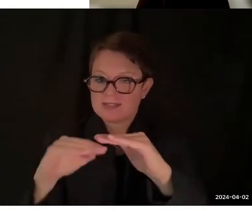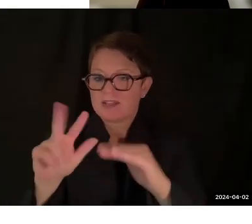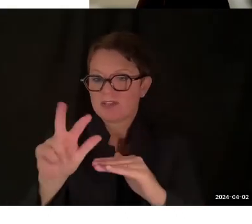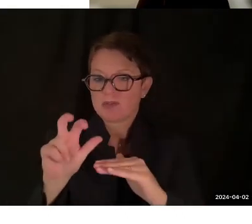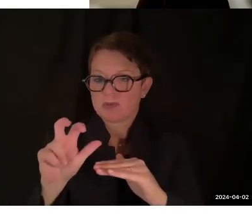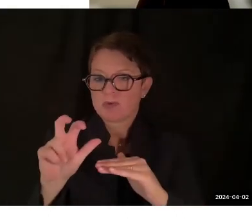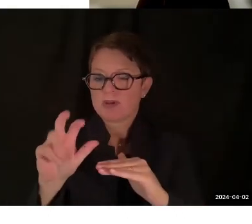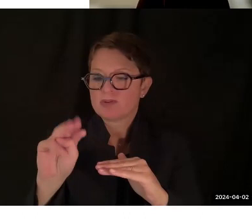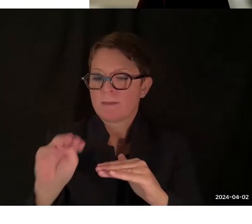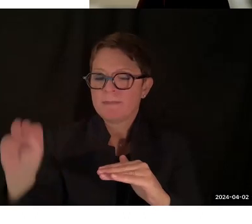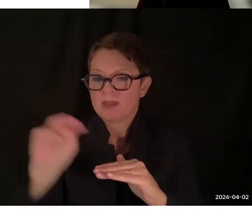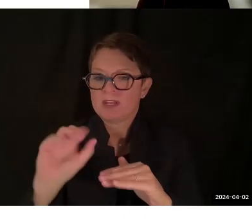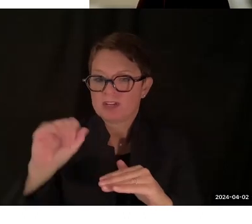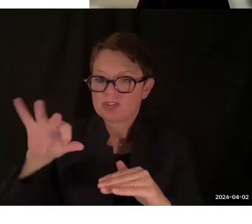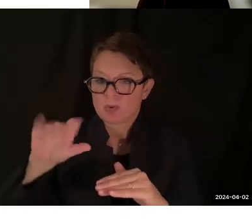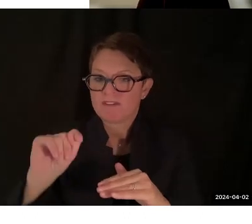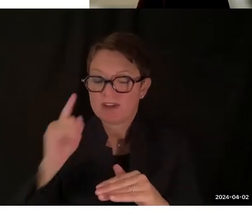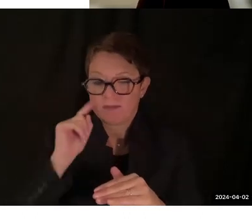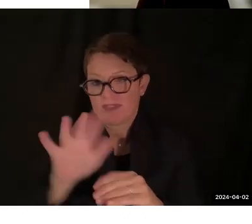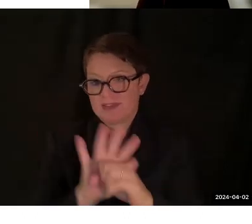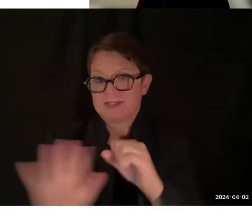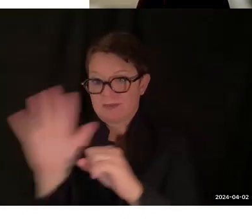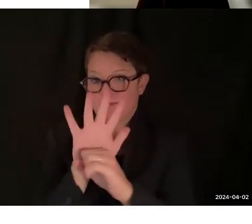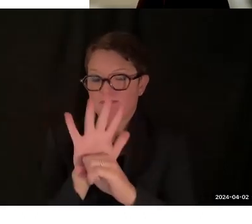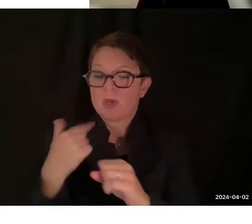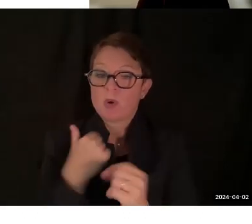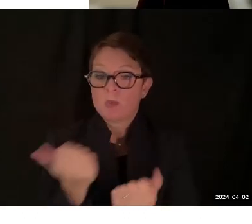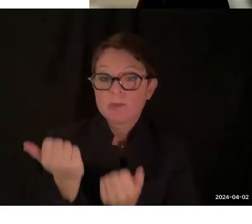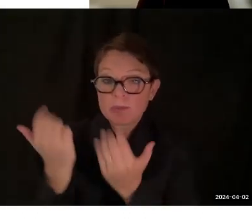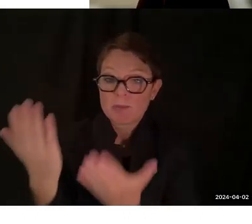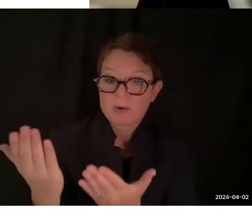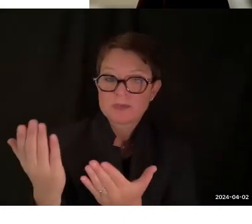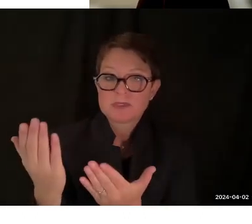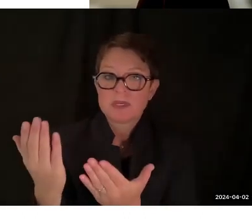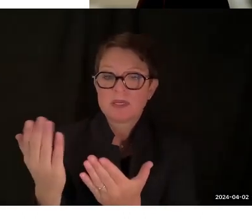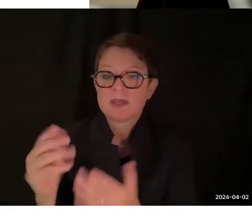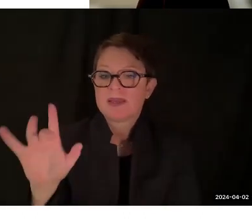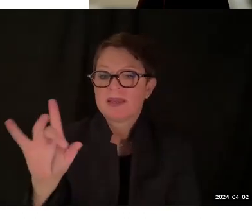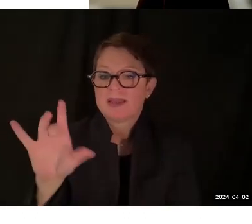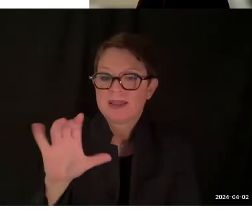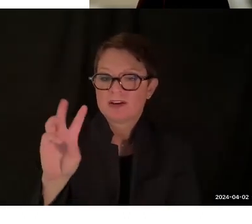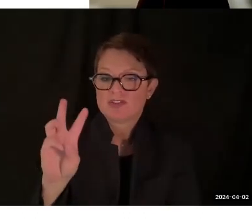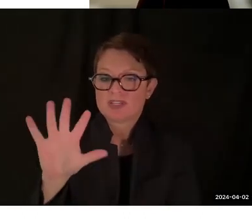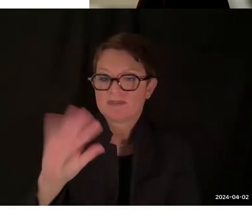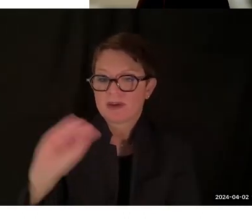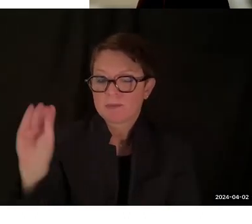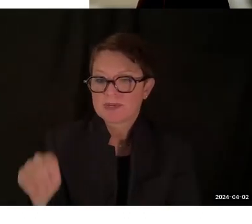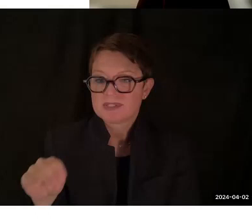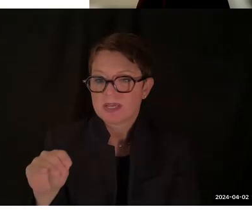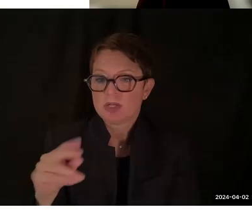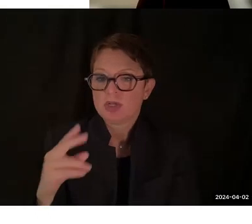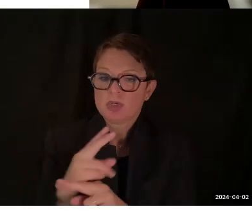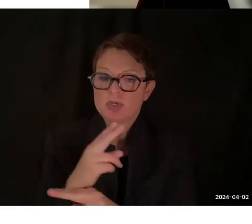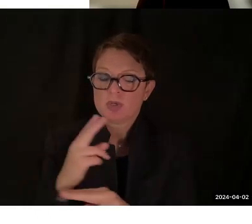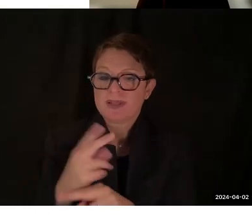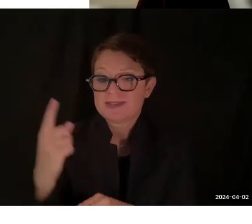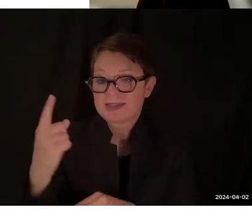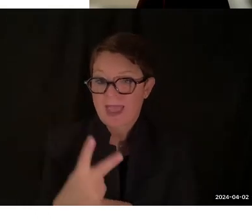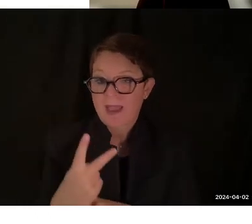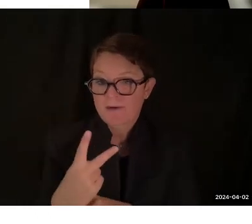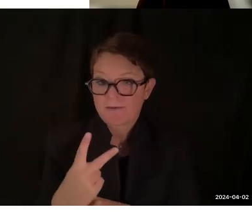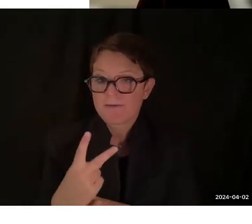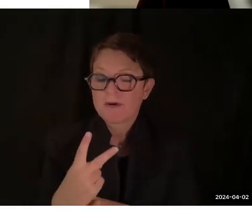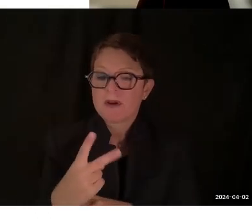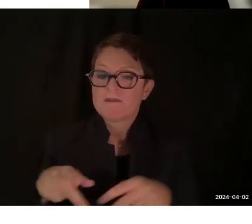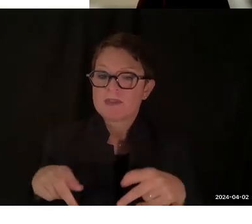site. We are proposing around 865%, utilizing half of